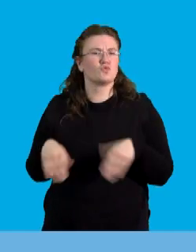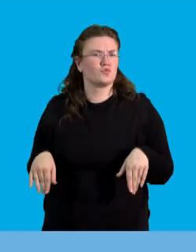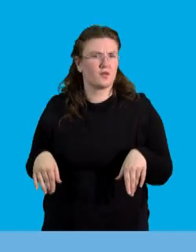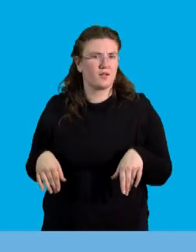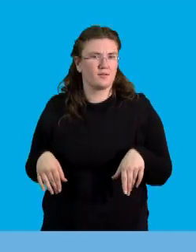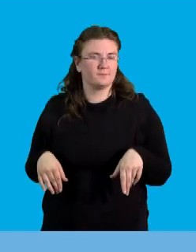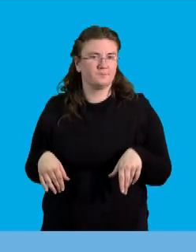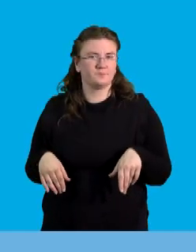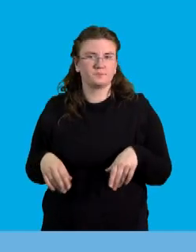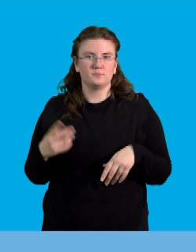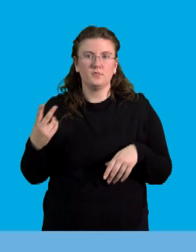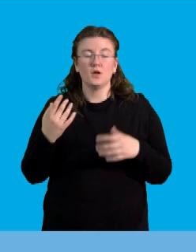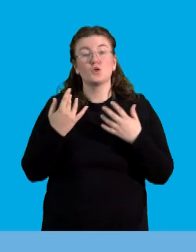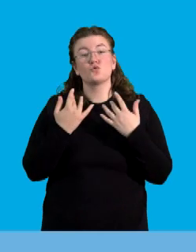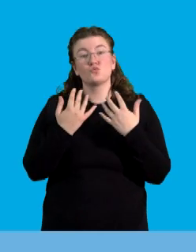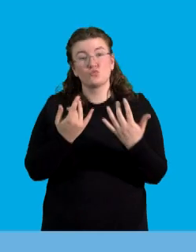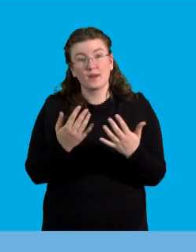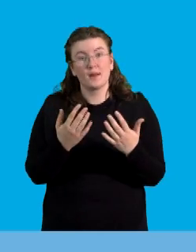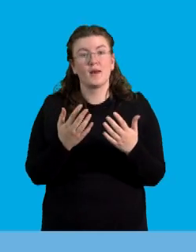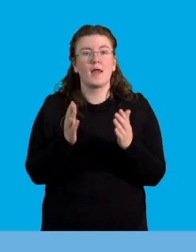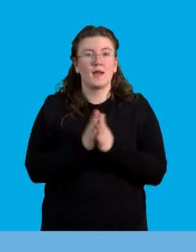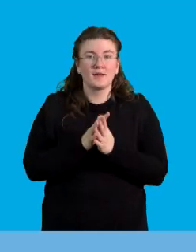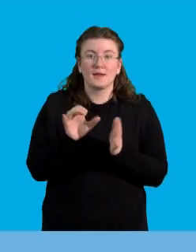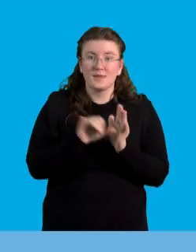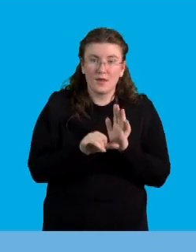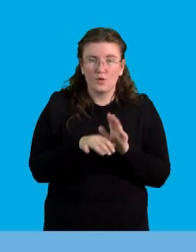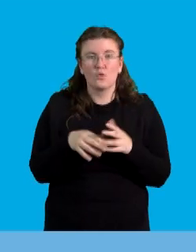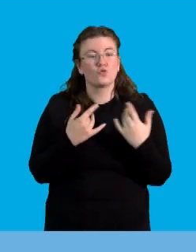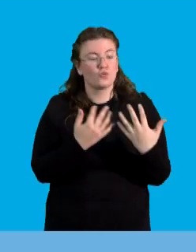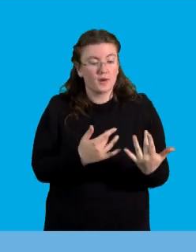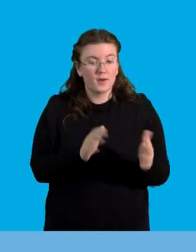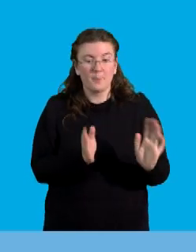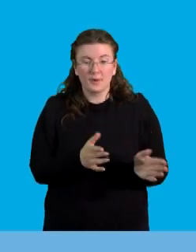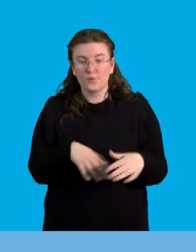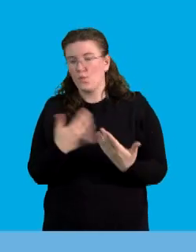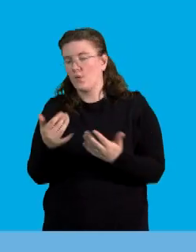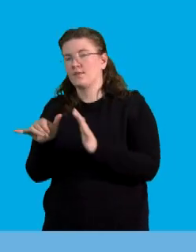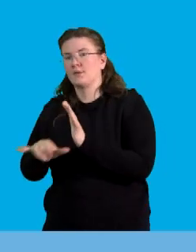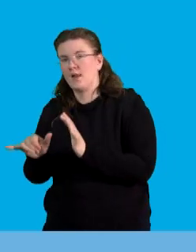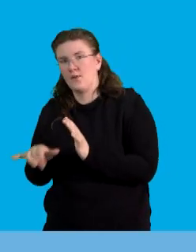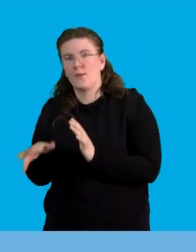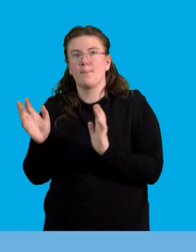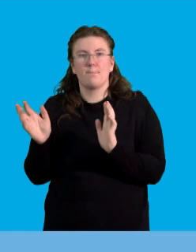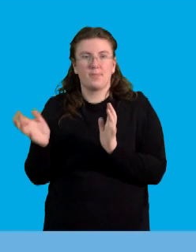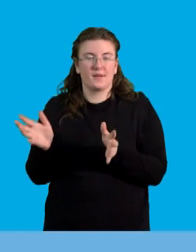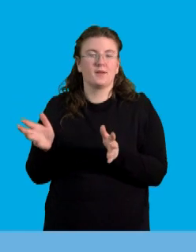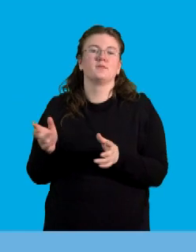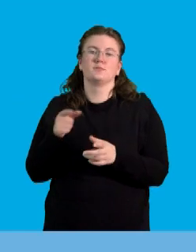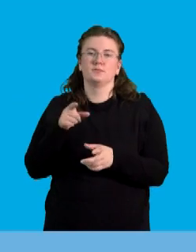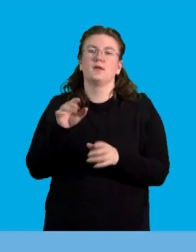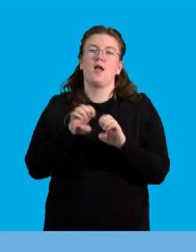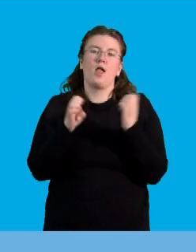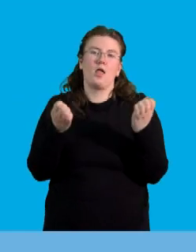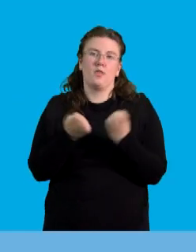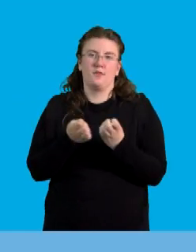wire, and then we can either have a green and yellow or green wire or a yellow wire that is used as our earth